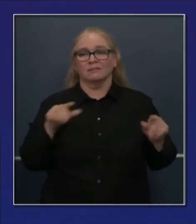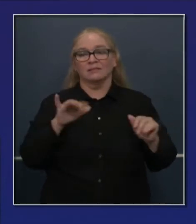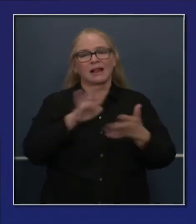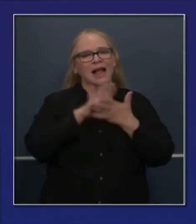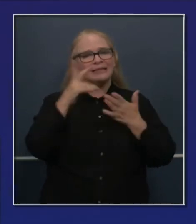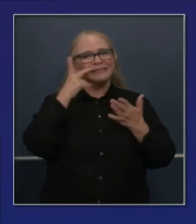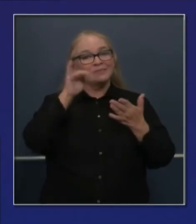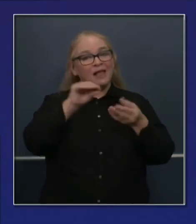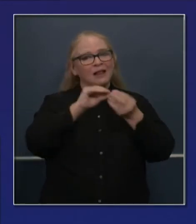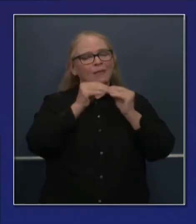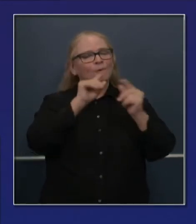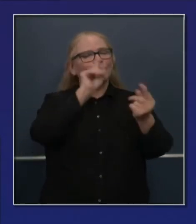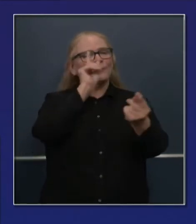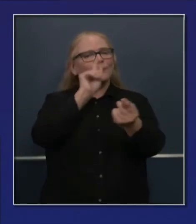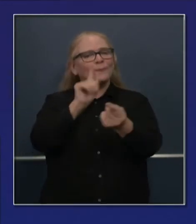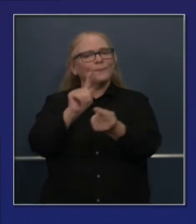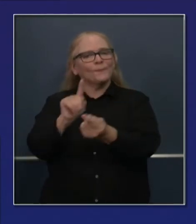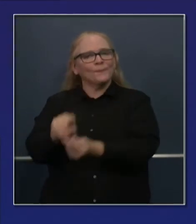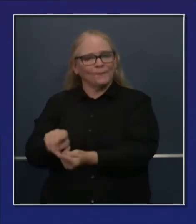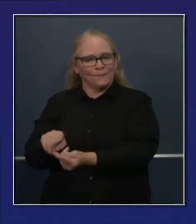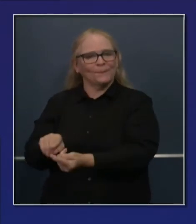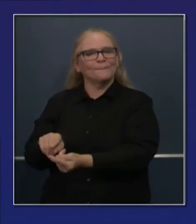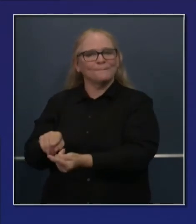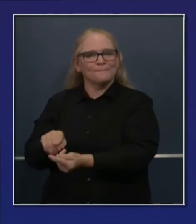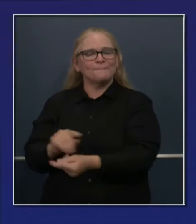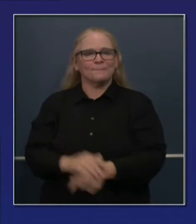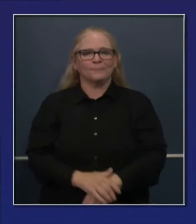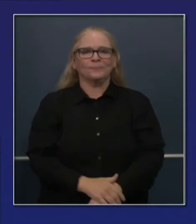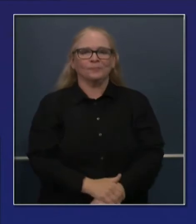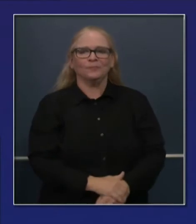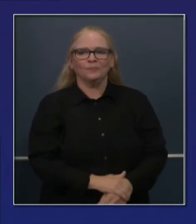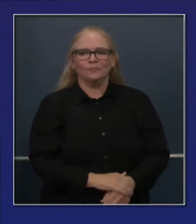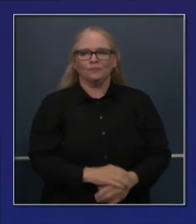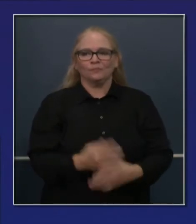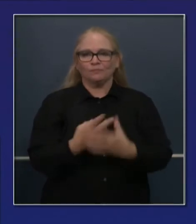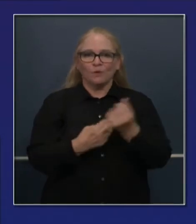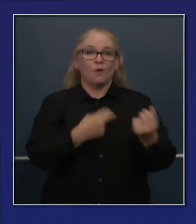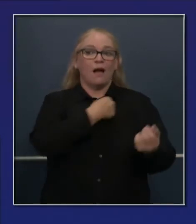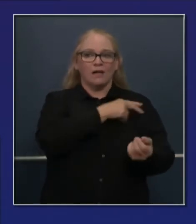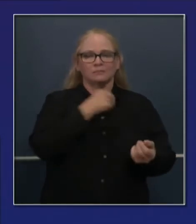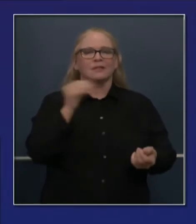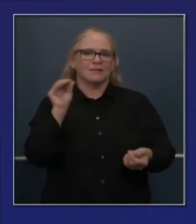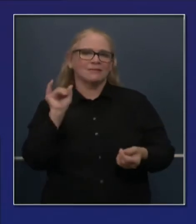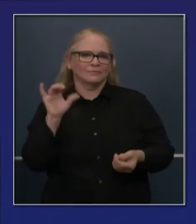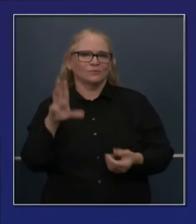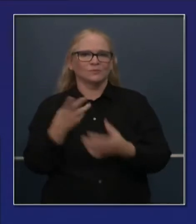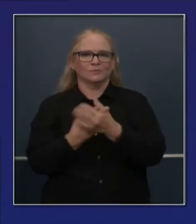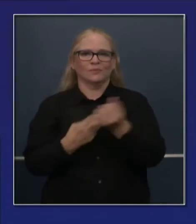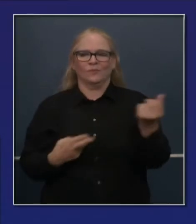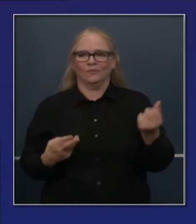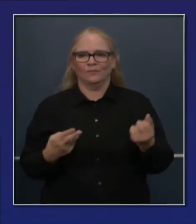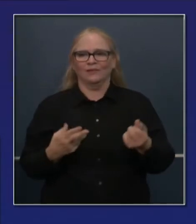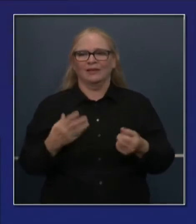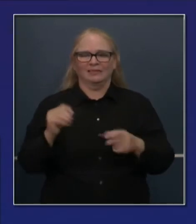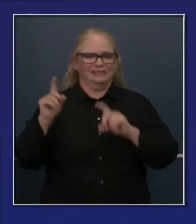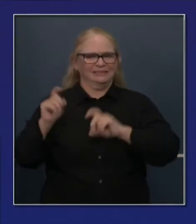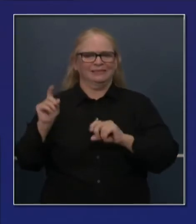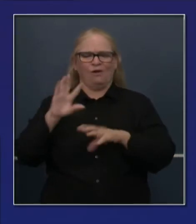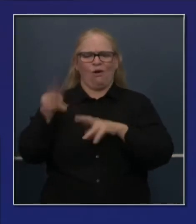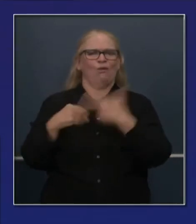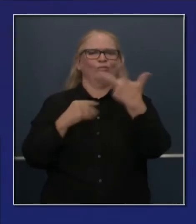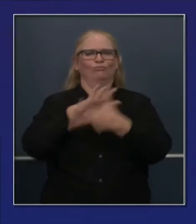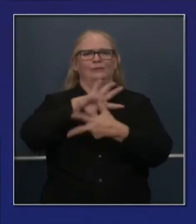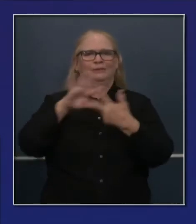numbers now also trending downward along with the positivity rates. here in the state. Let me update you on the monitoring list.